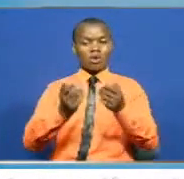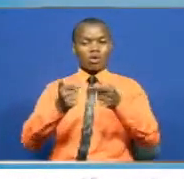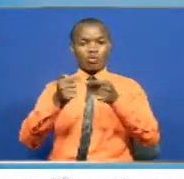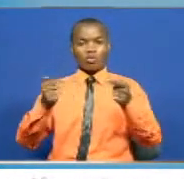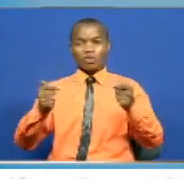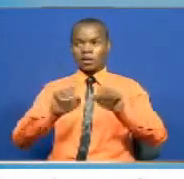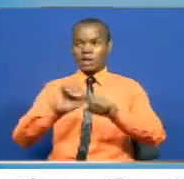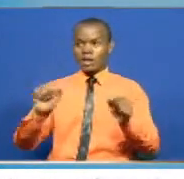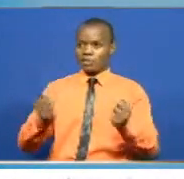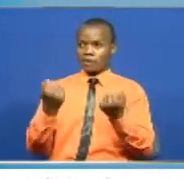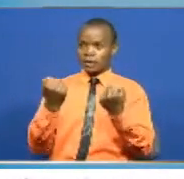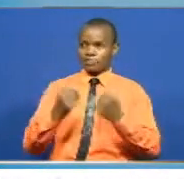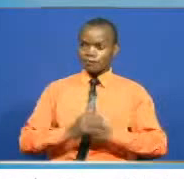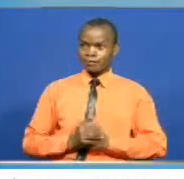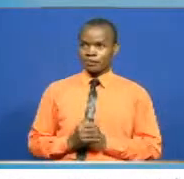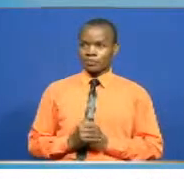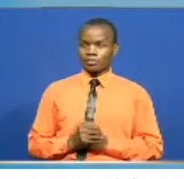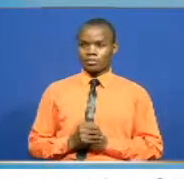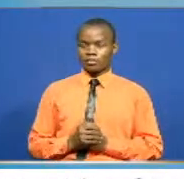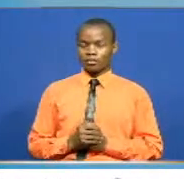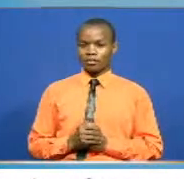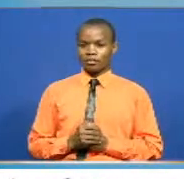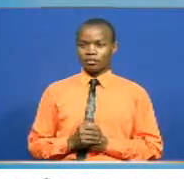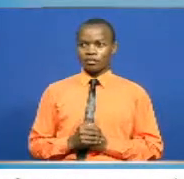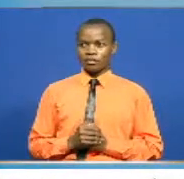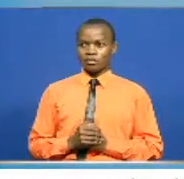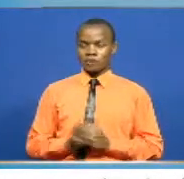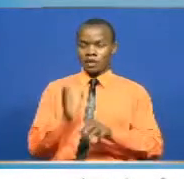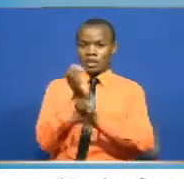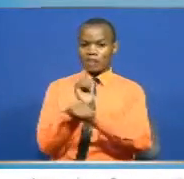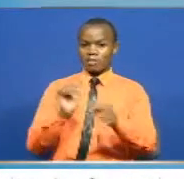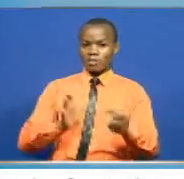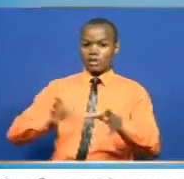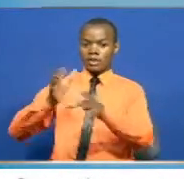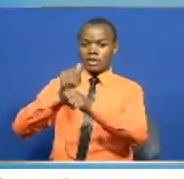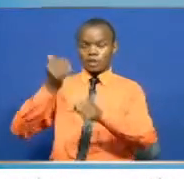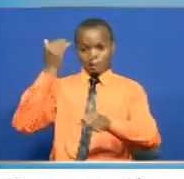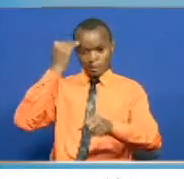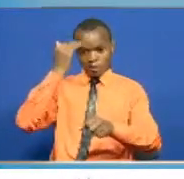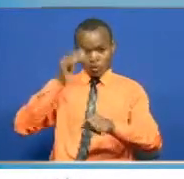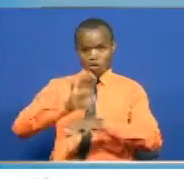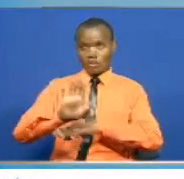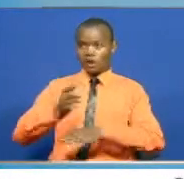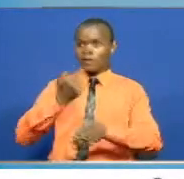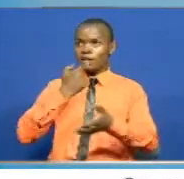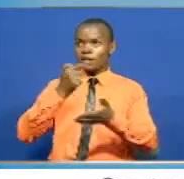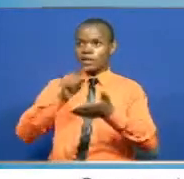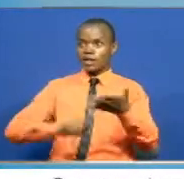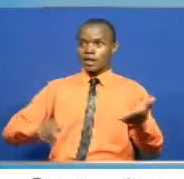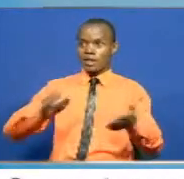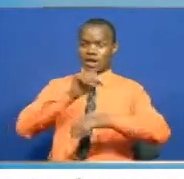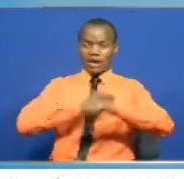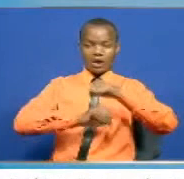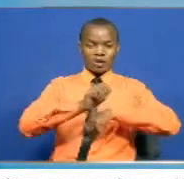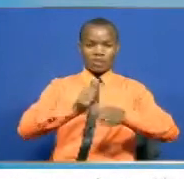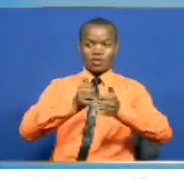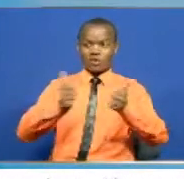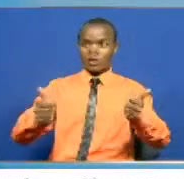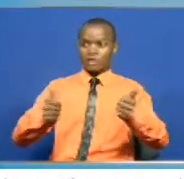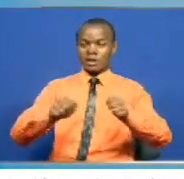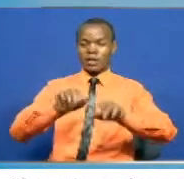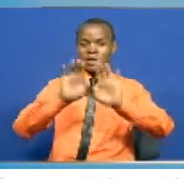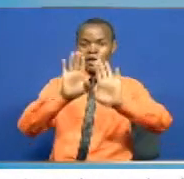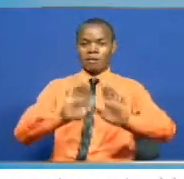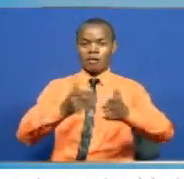us. Because you cannot trust your memory, that saying that you did this and that, did that. The good thing with